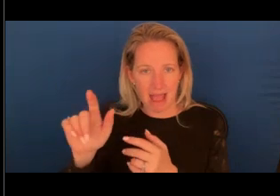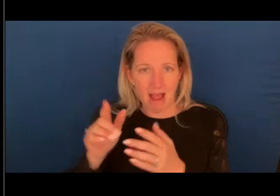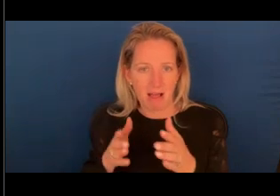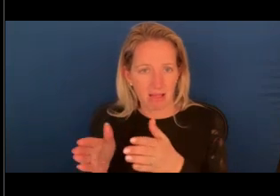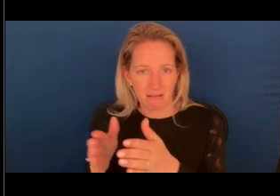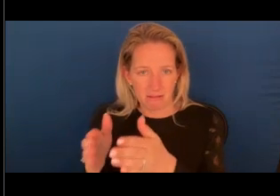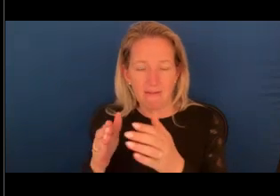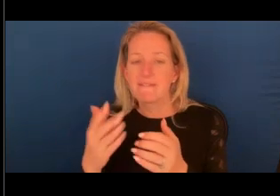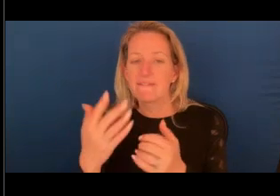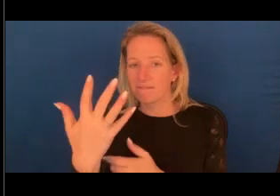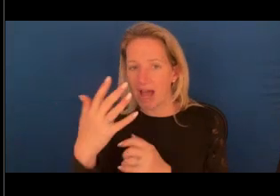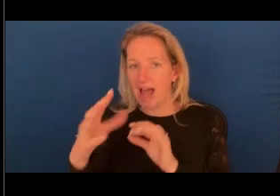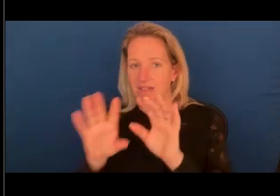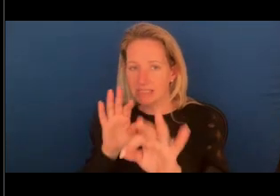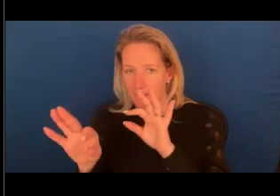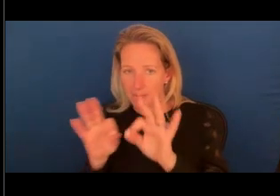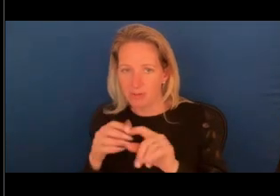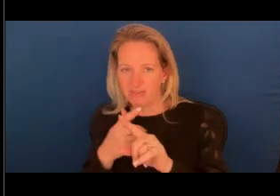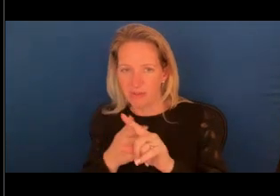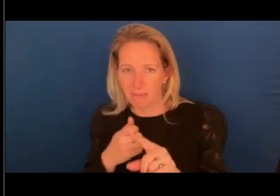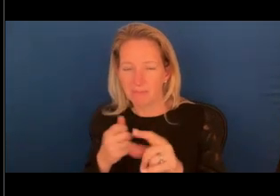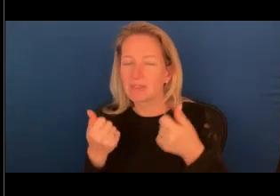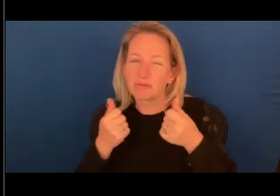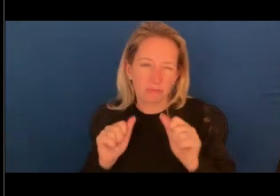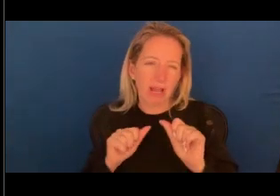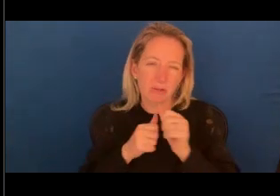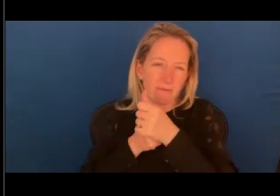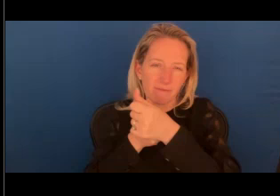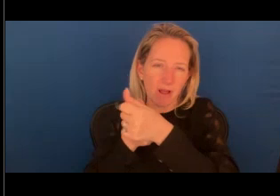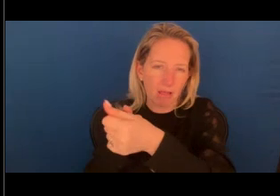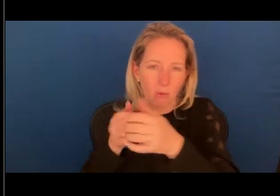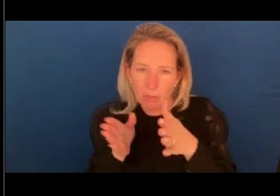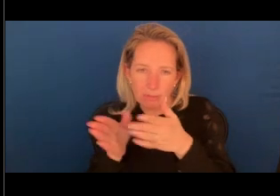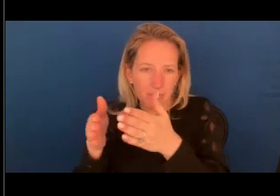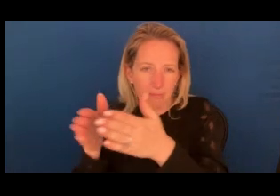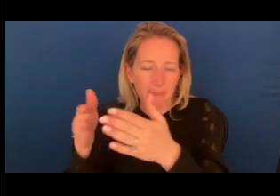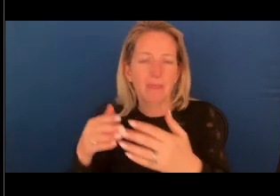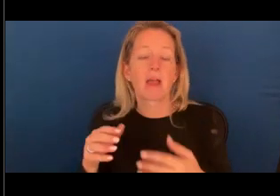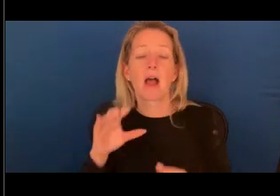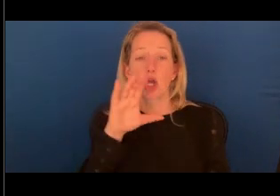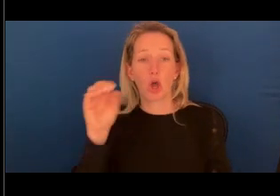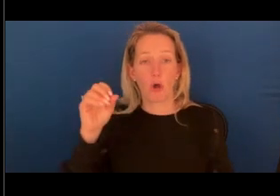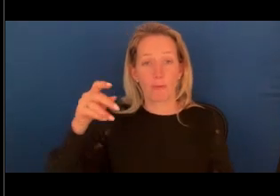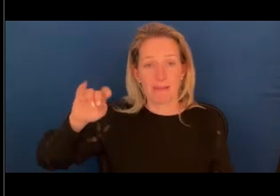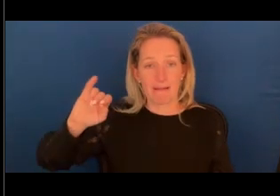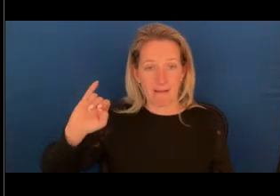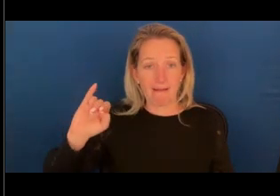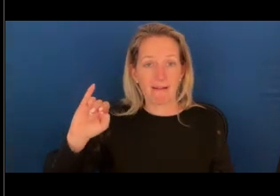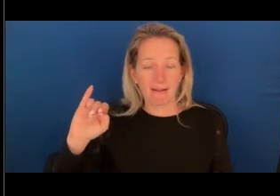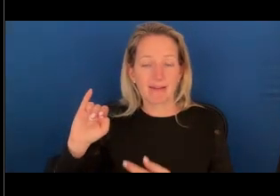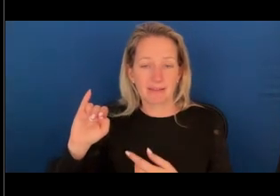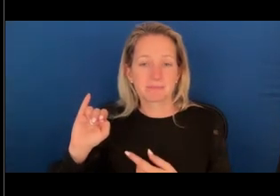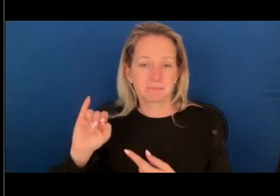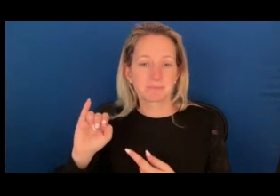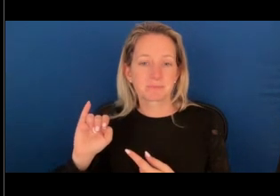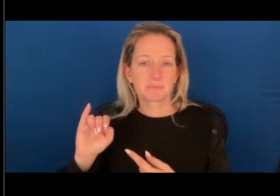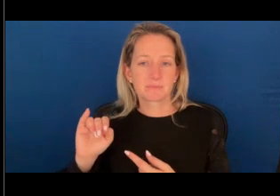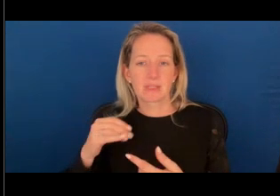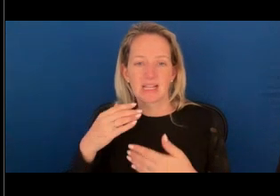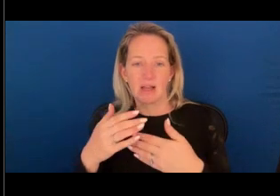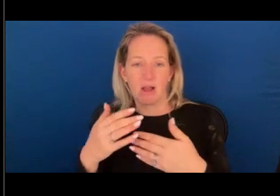We are trying to follow the path, and then one of our co-PIs, next slide please,